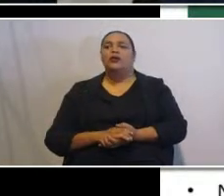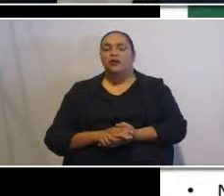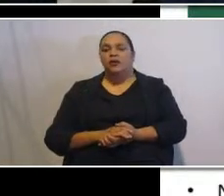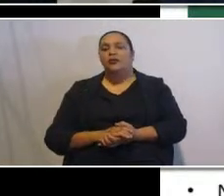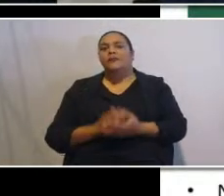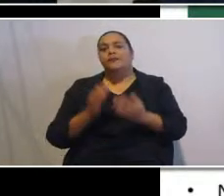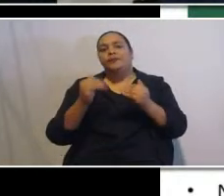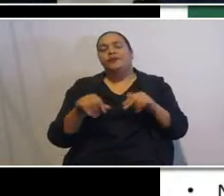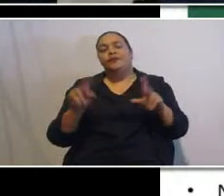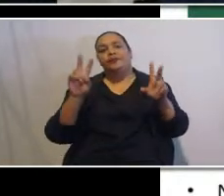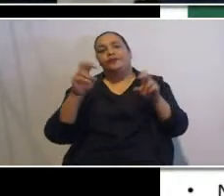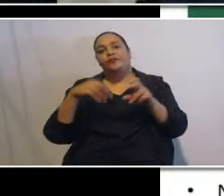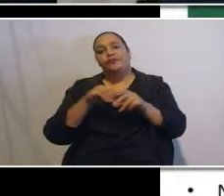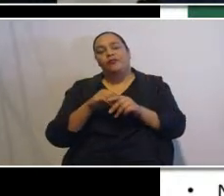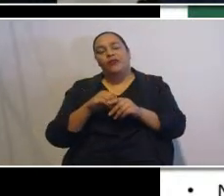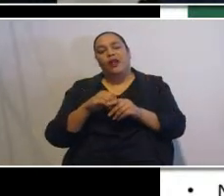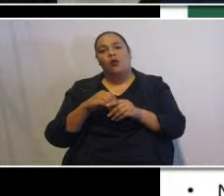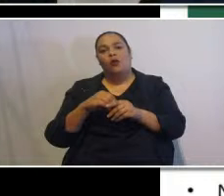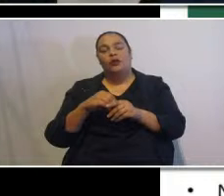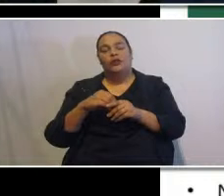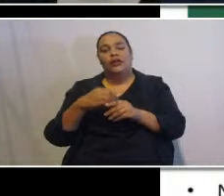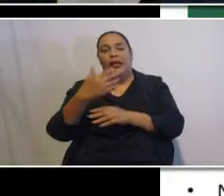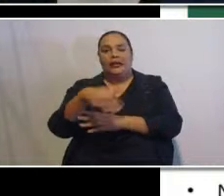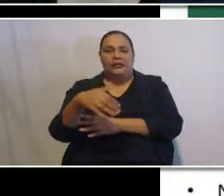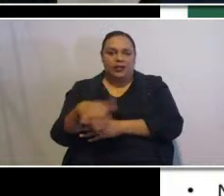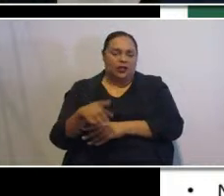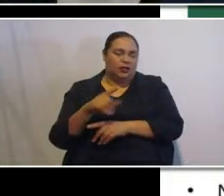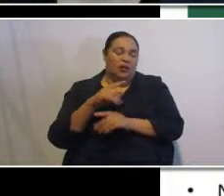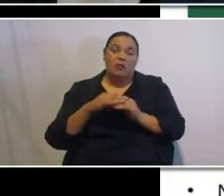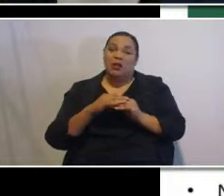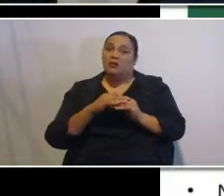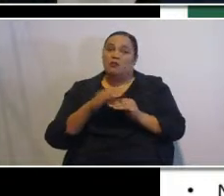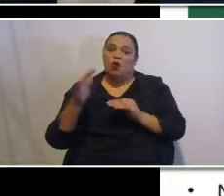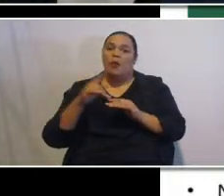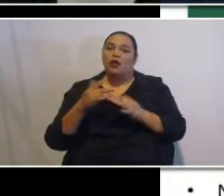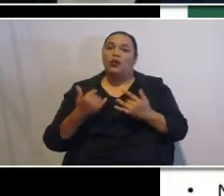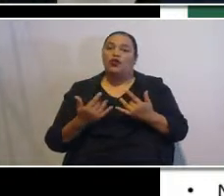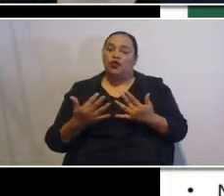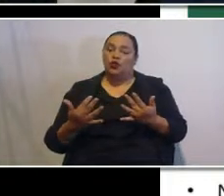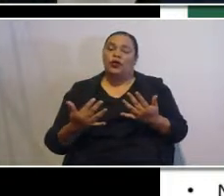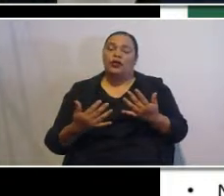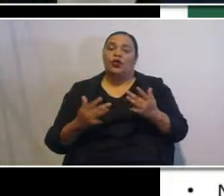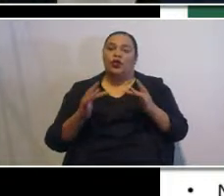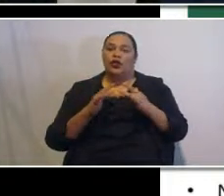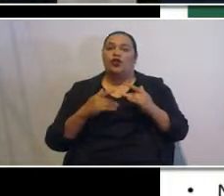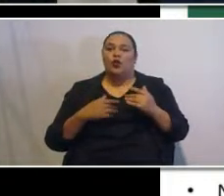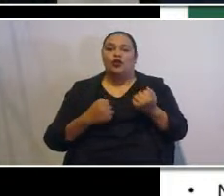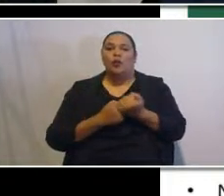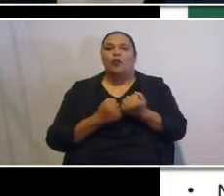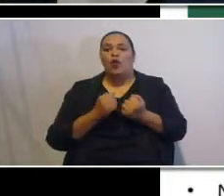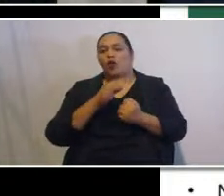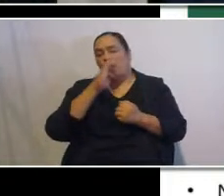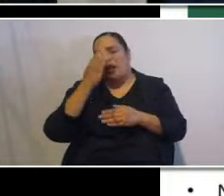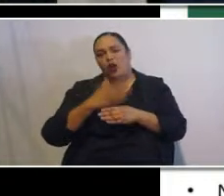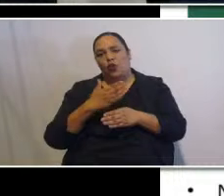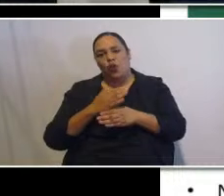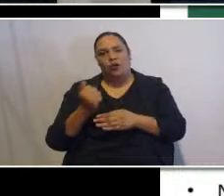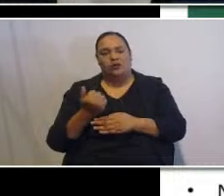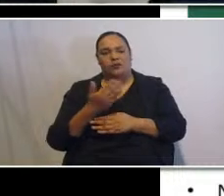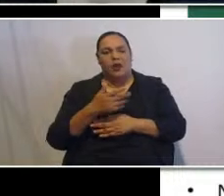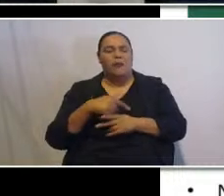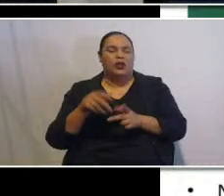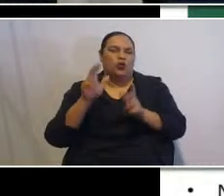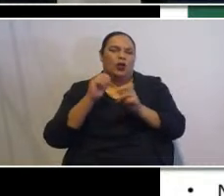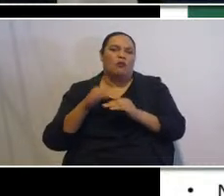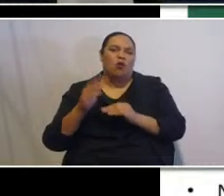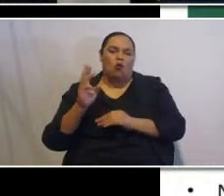Then the issue around external, I'm not going to say much about this, but Green Connection is supporting Groundworks submission. I think you'll hear more about